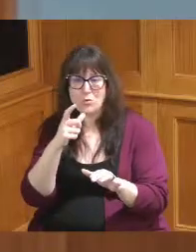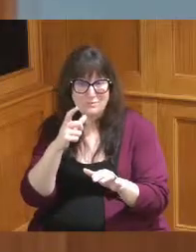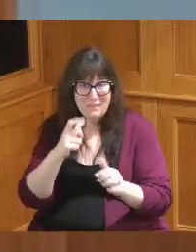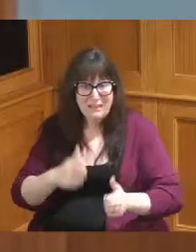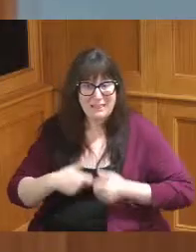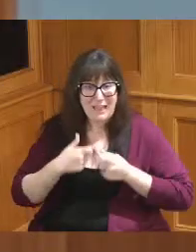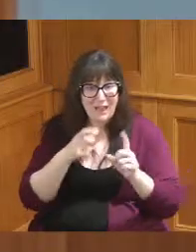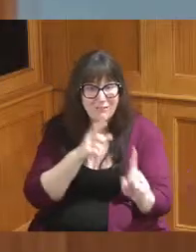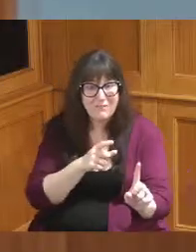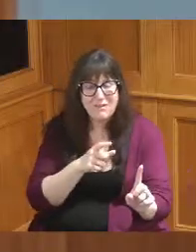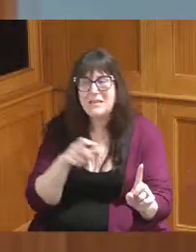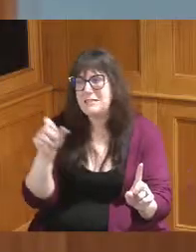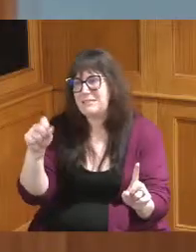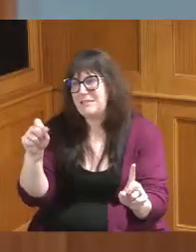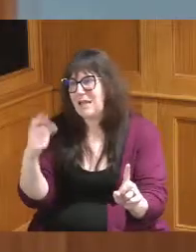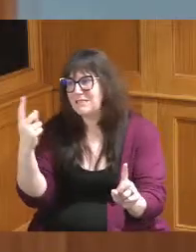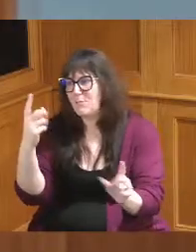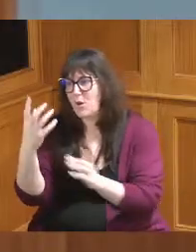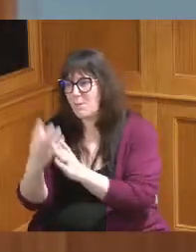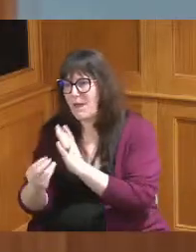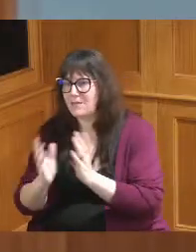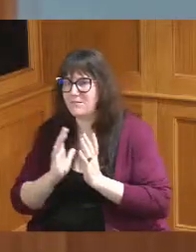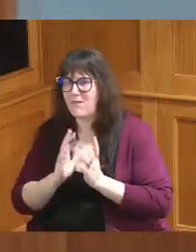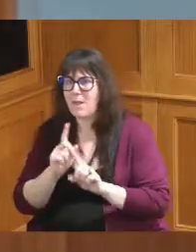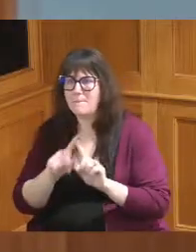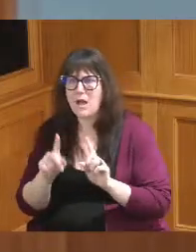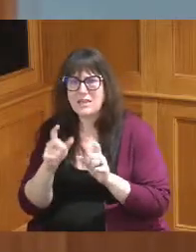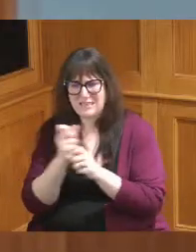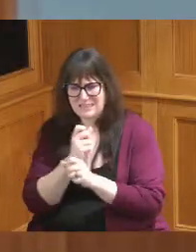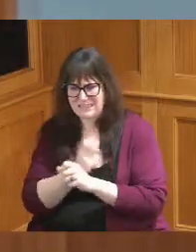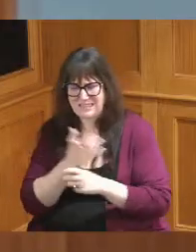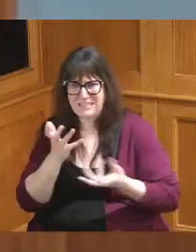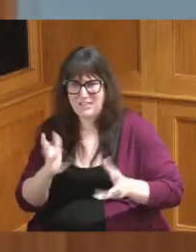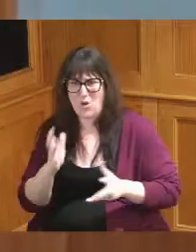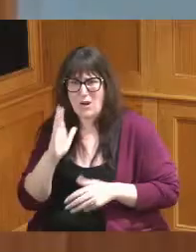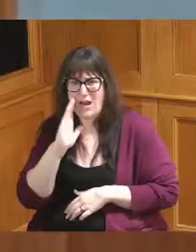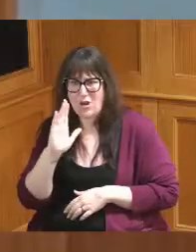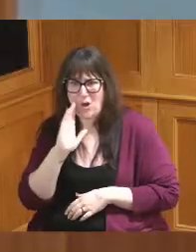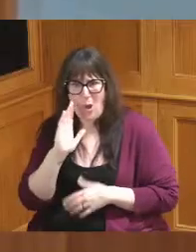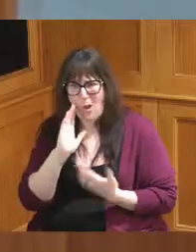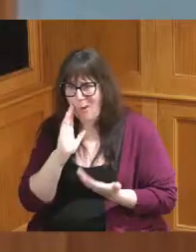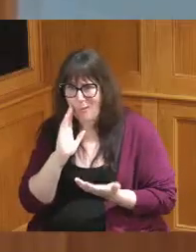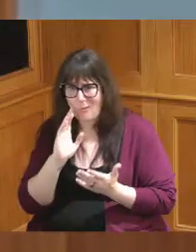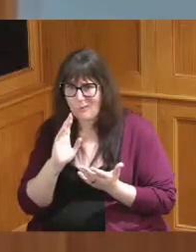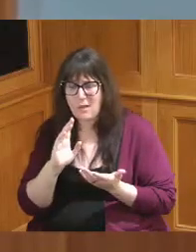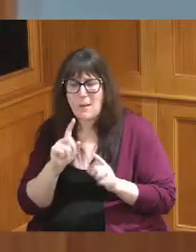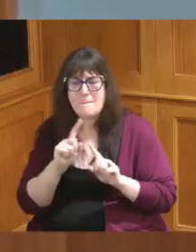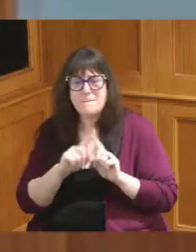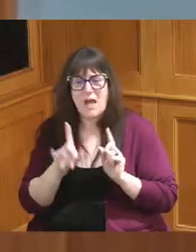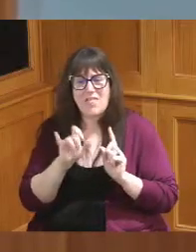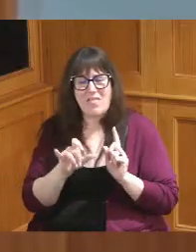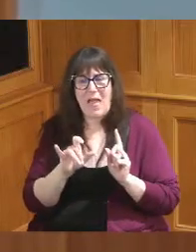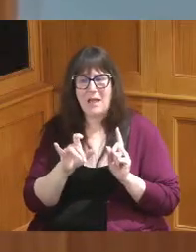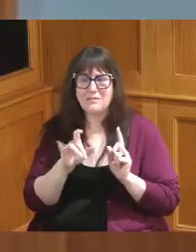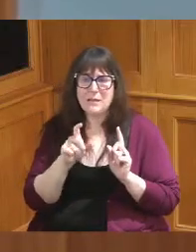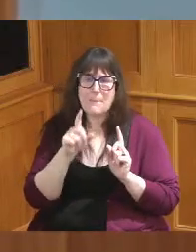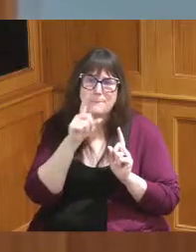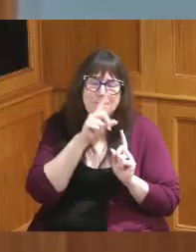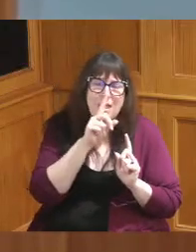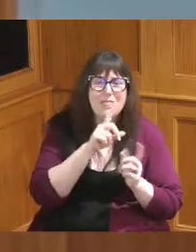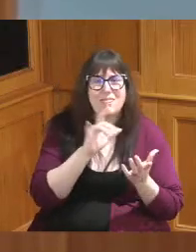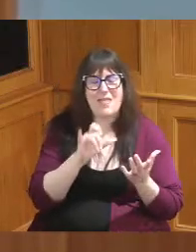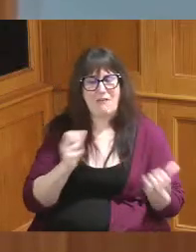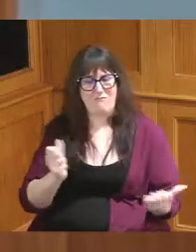deceased donor is one, but we already heard those statistics. But the myths and fears around